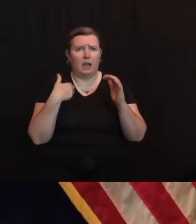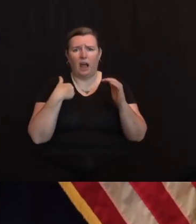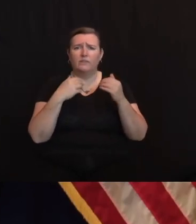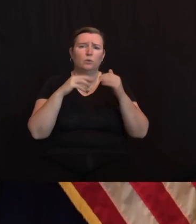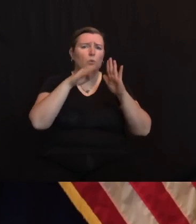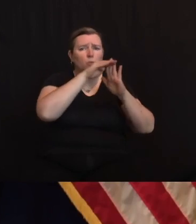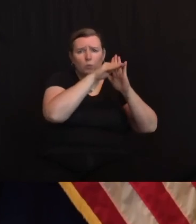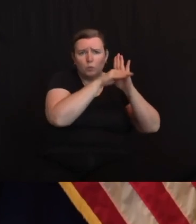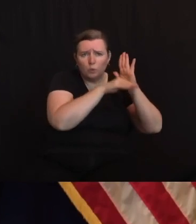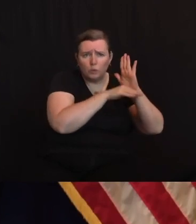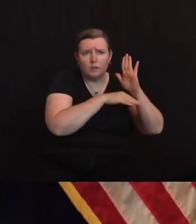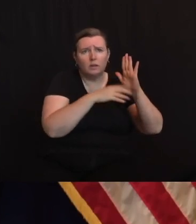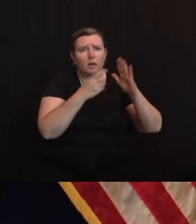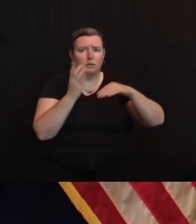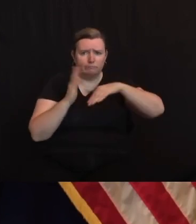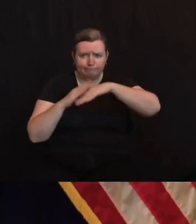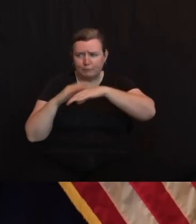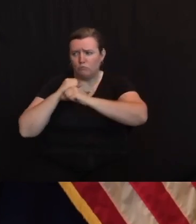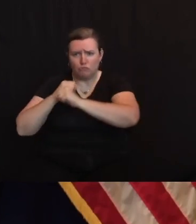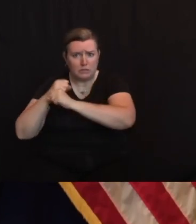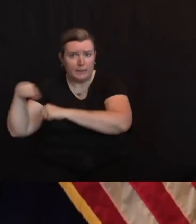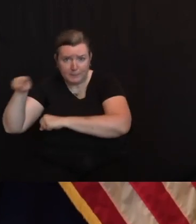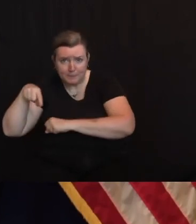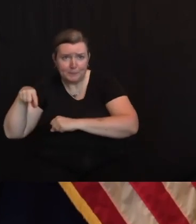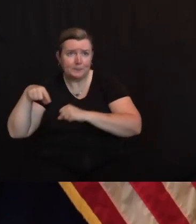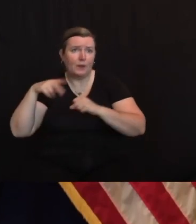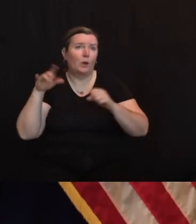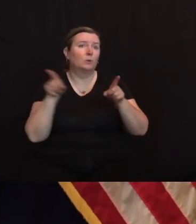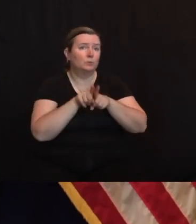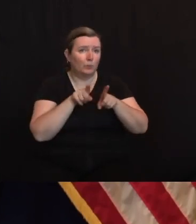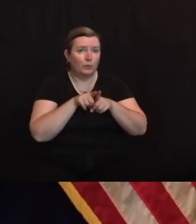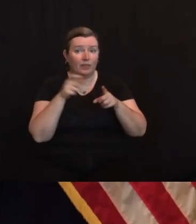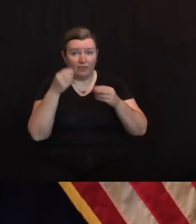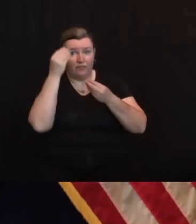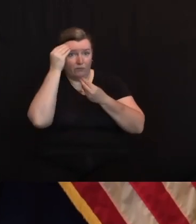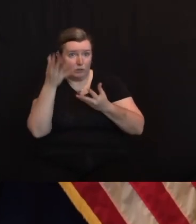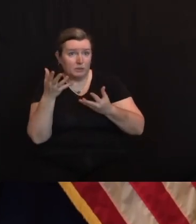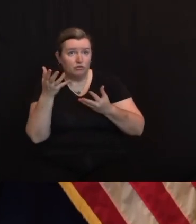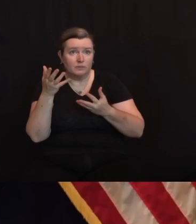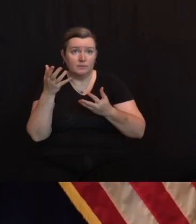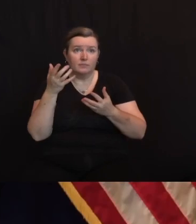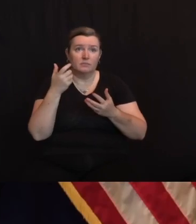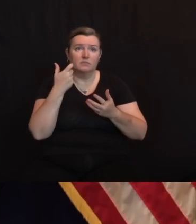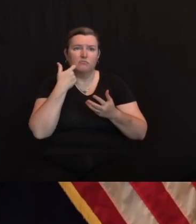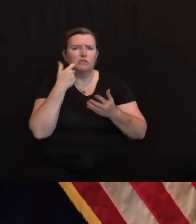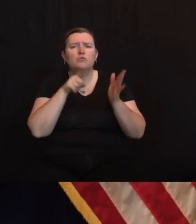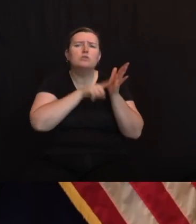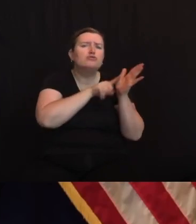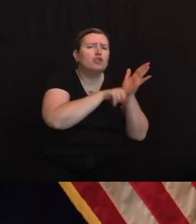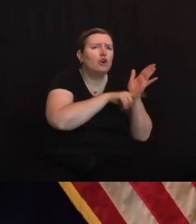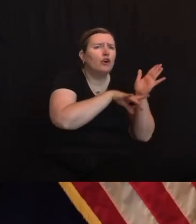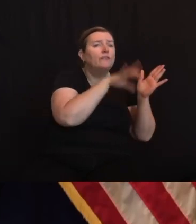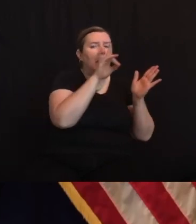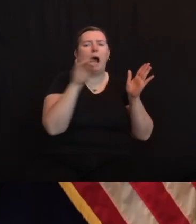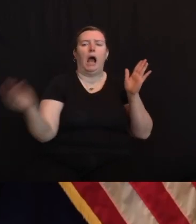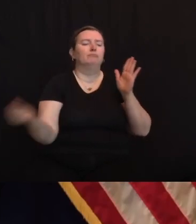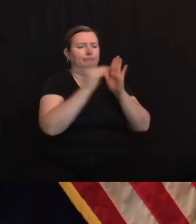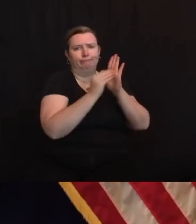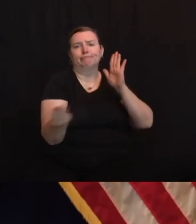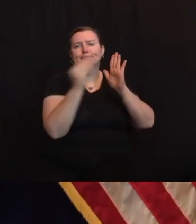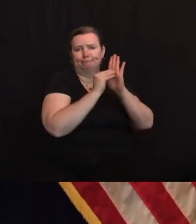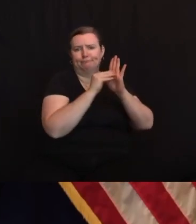these individuals, but includes the very latest that we are learning day by day about this virus. Facilities